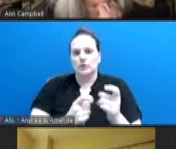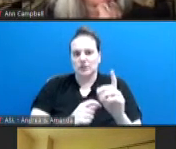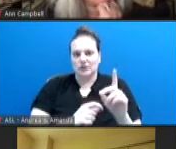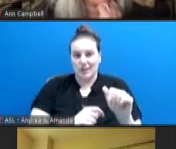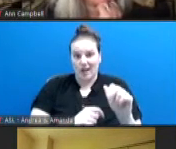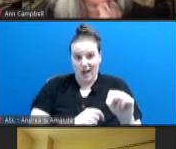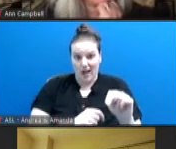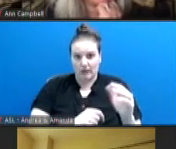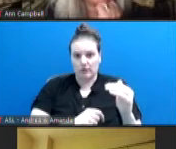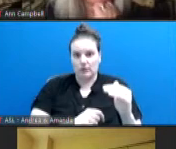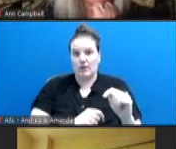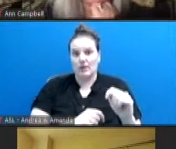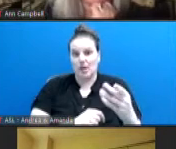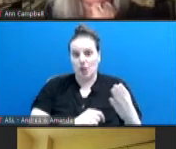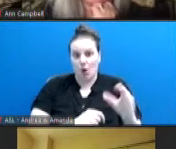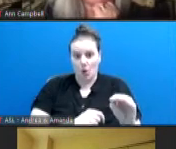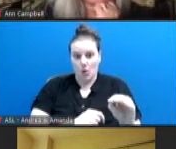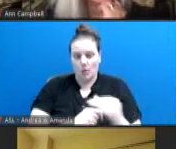Theo.